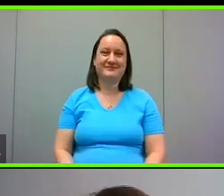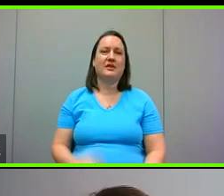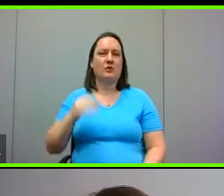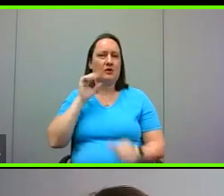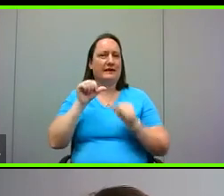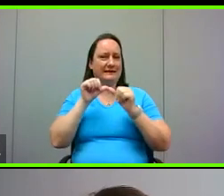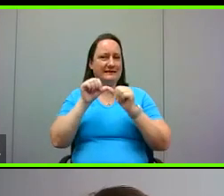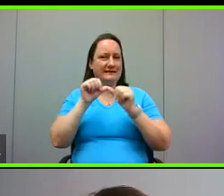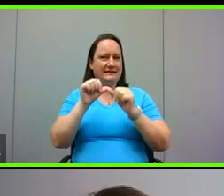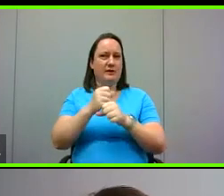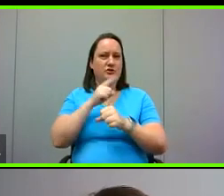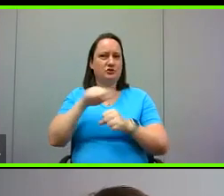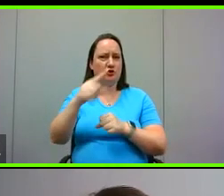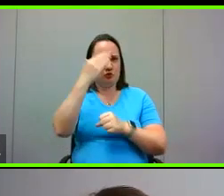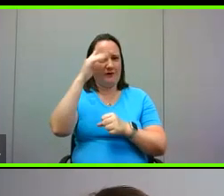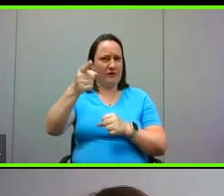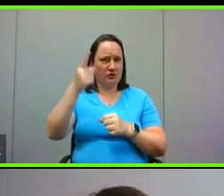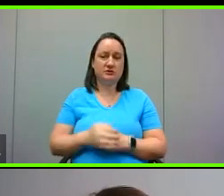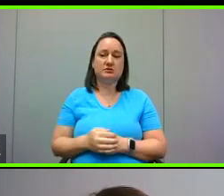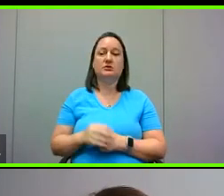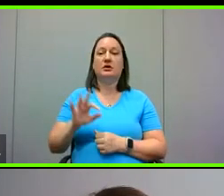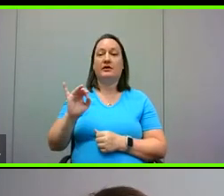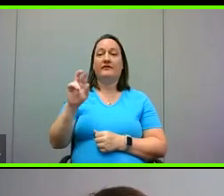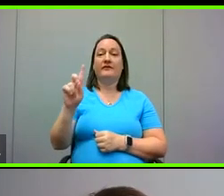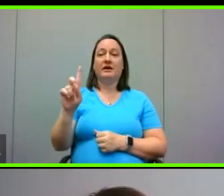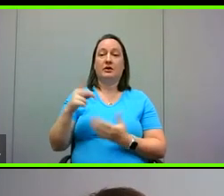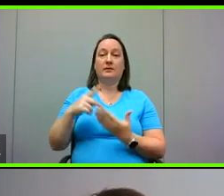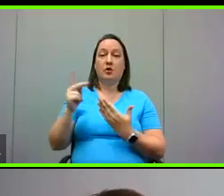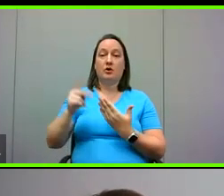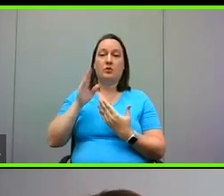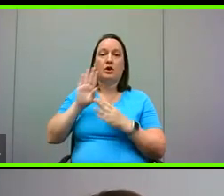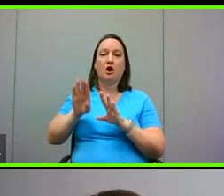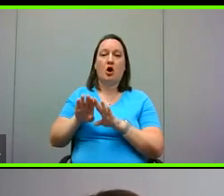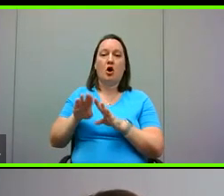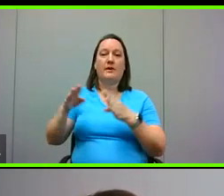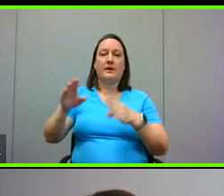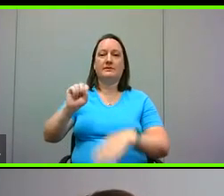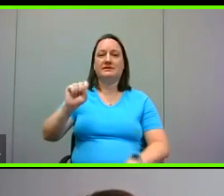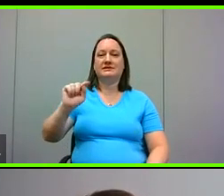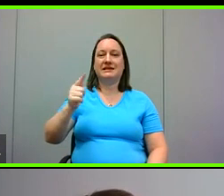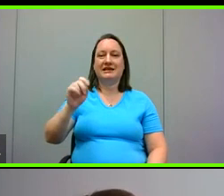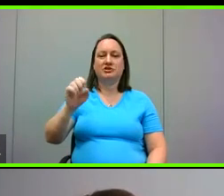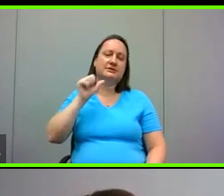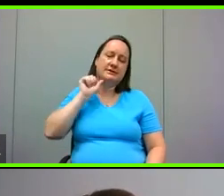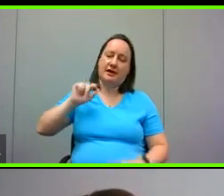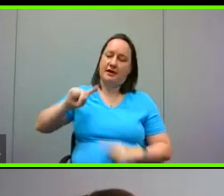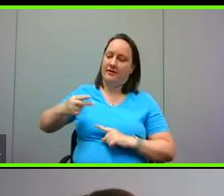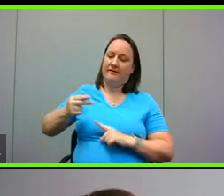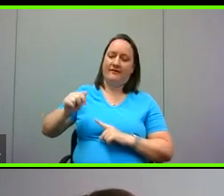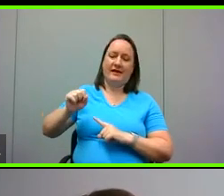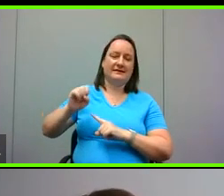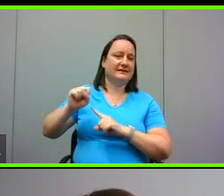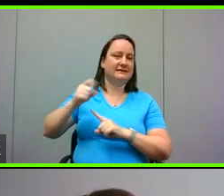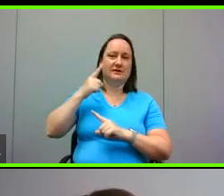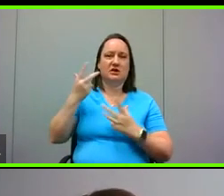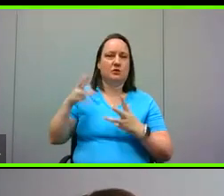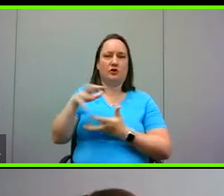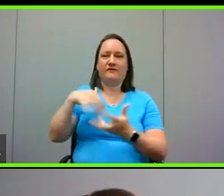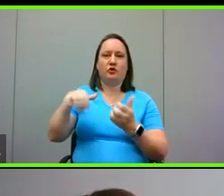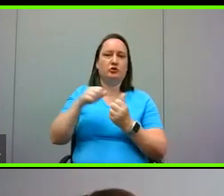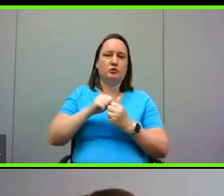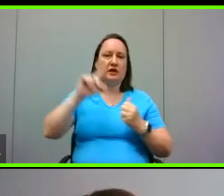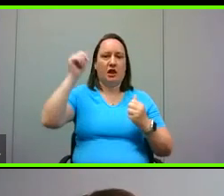to open up in stages. We didn't want to call it phases because that's part of Governor Northam's phase 1, phase 2, phase 3. And we